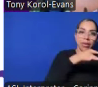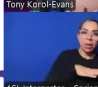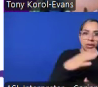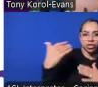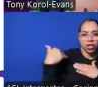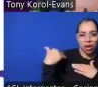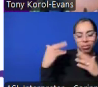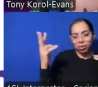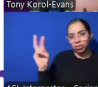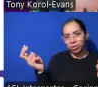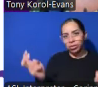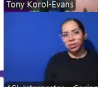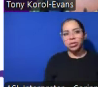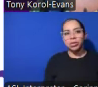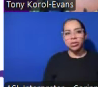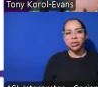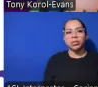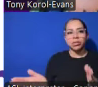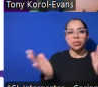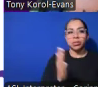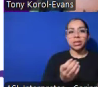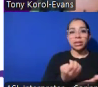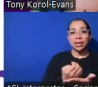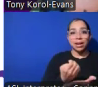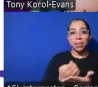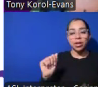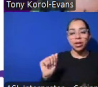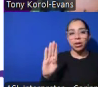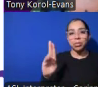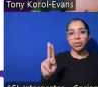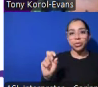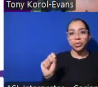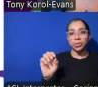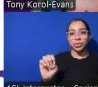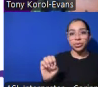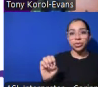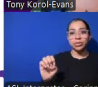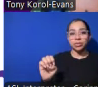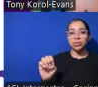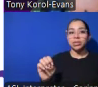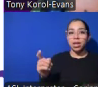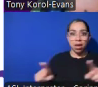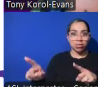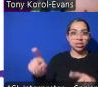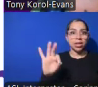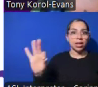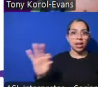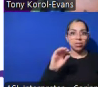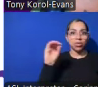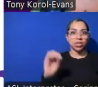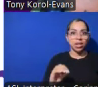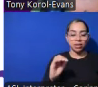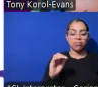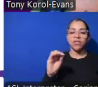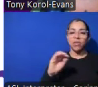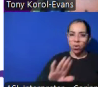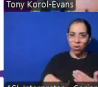And then there's economic abuse. Economic abuse exists in 99% of all domestic violence